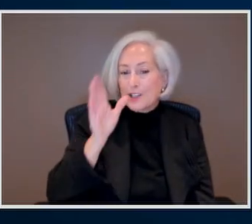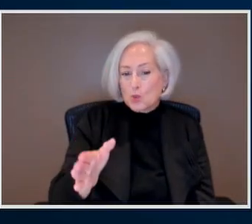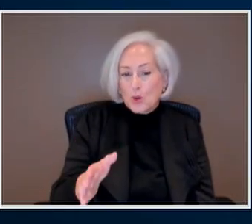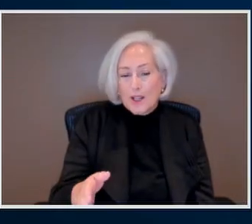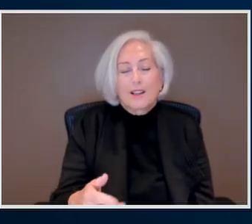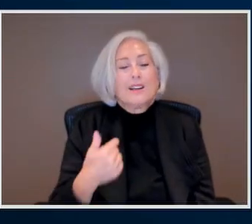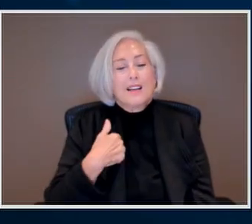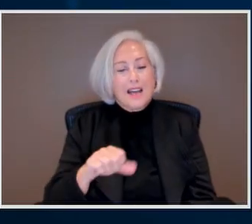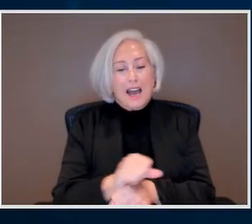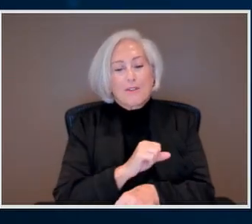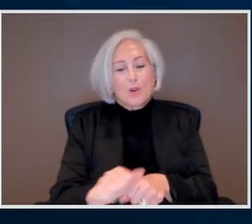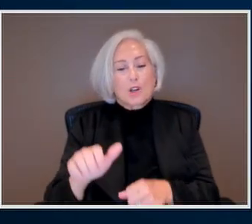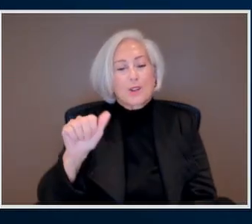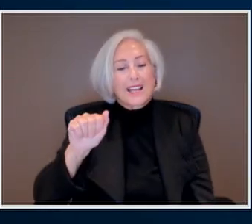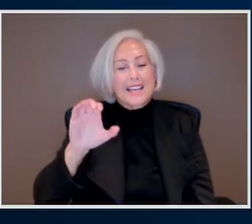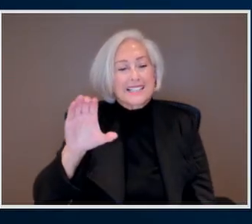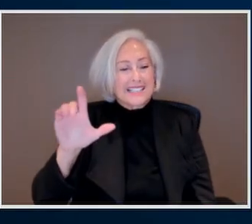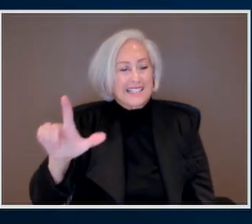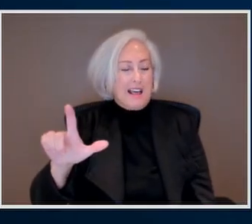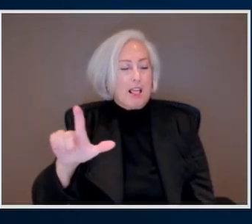in the past.